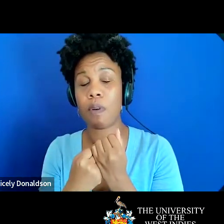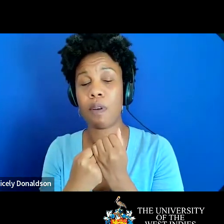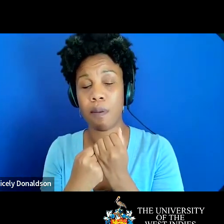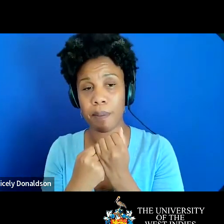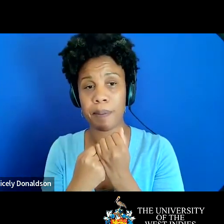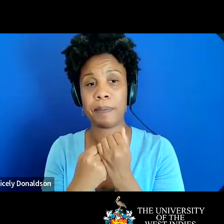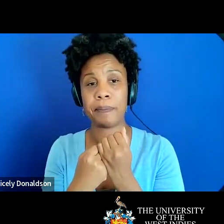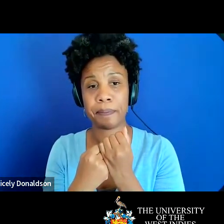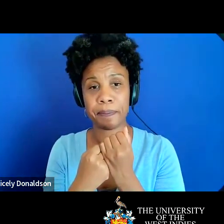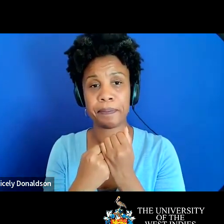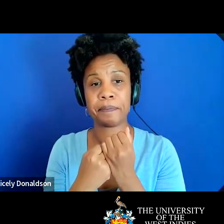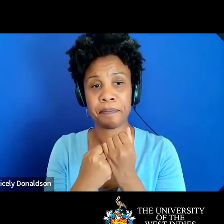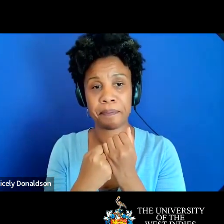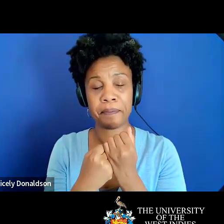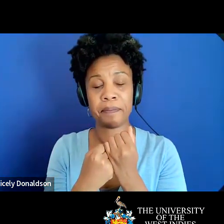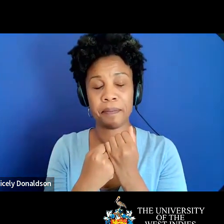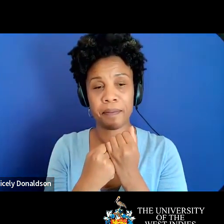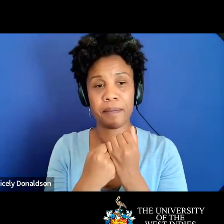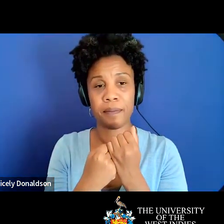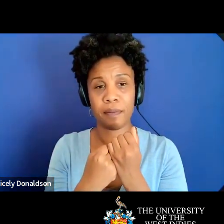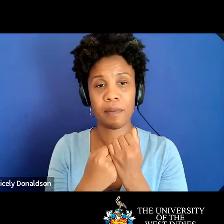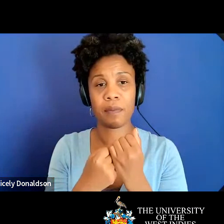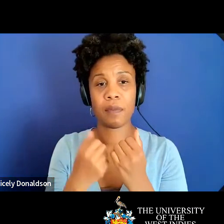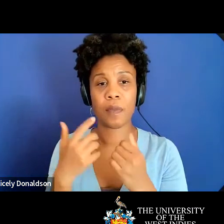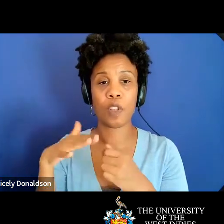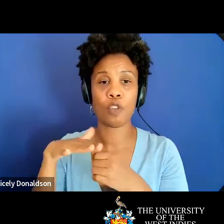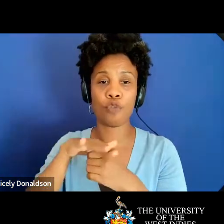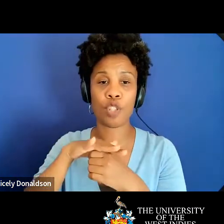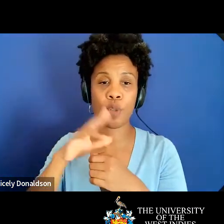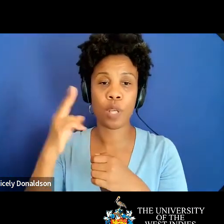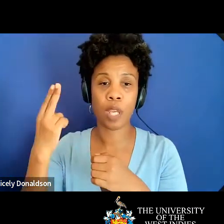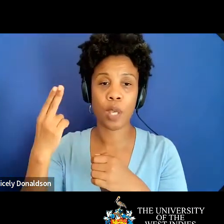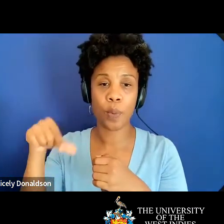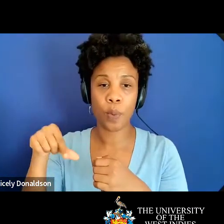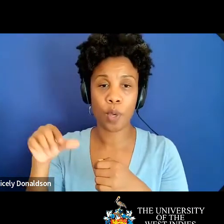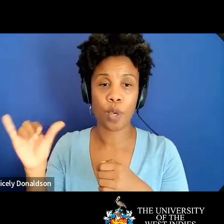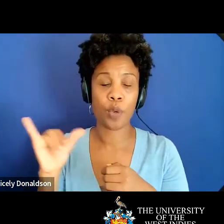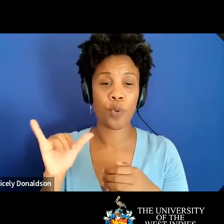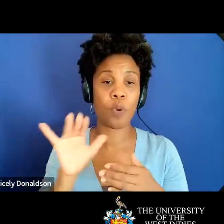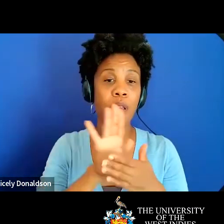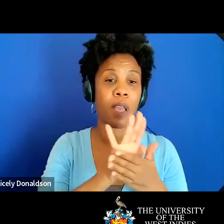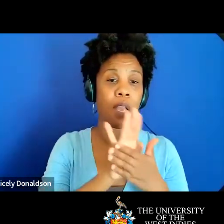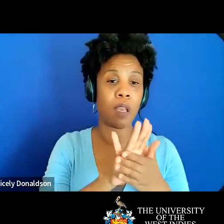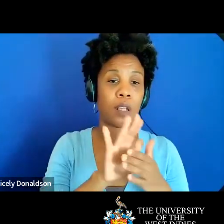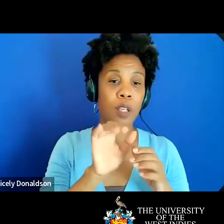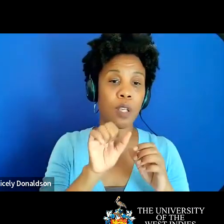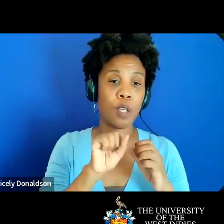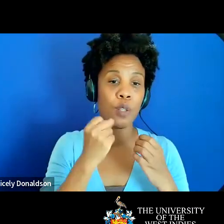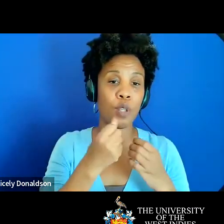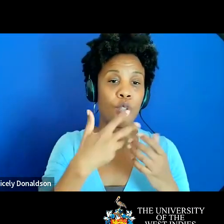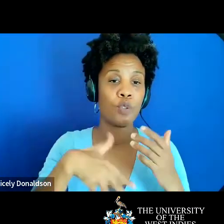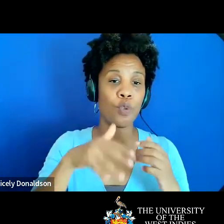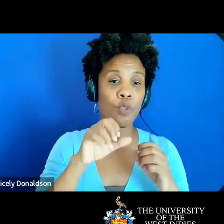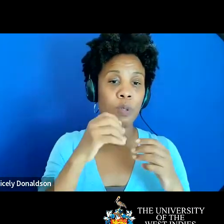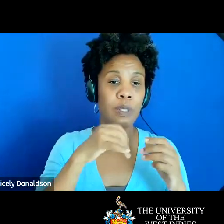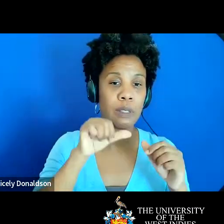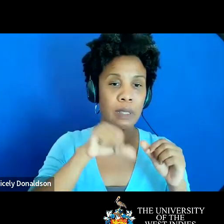from the regional headquarters and from the Faculty of Social Sciences